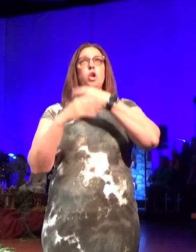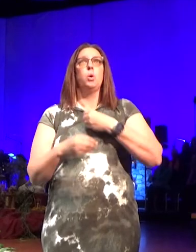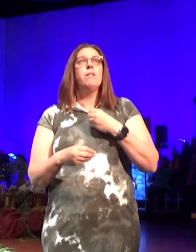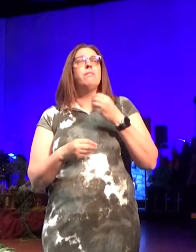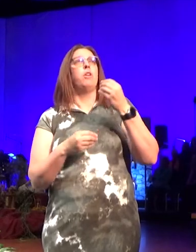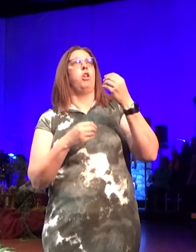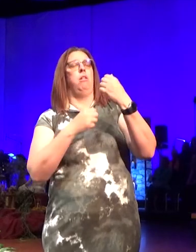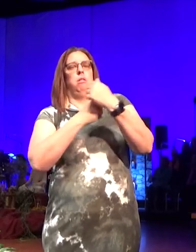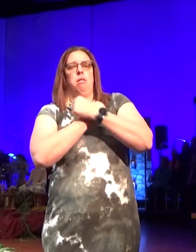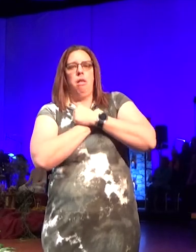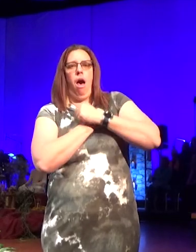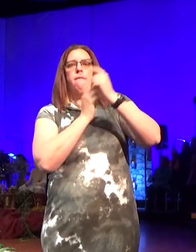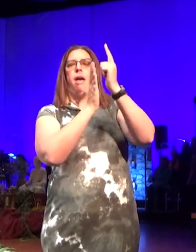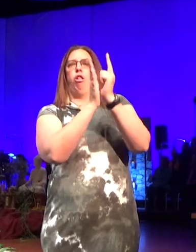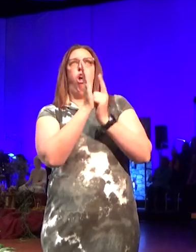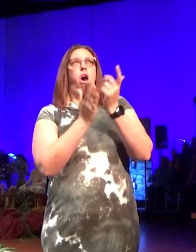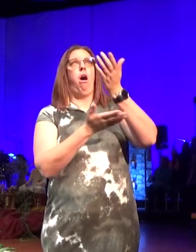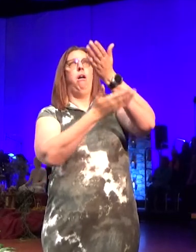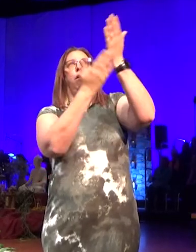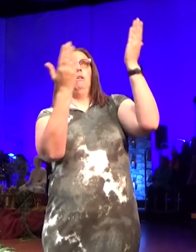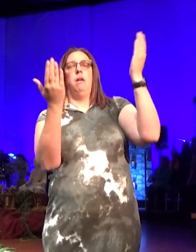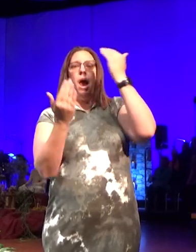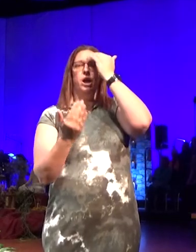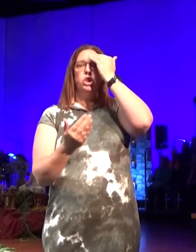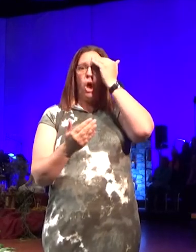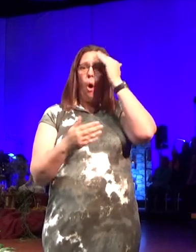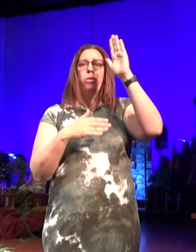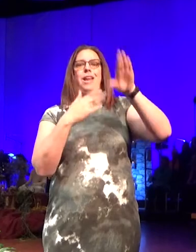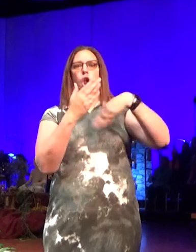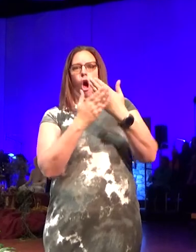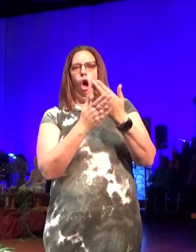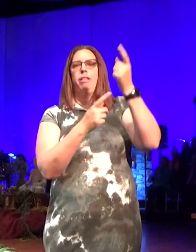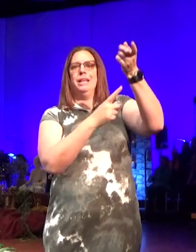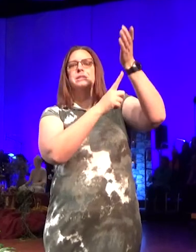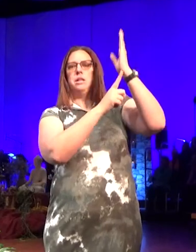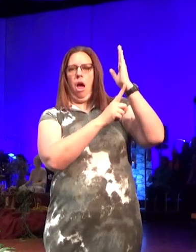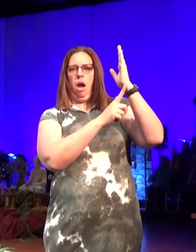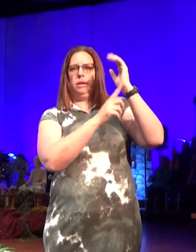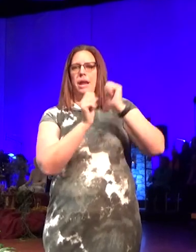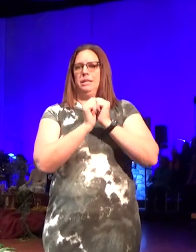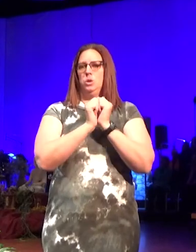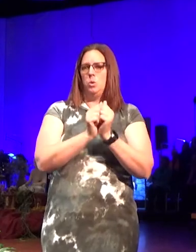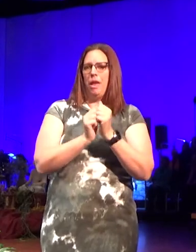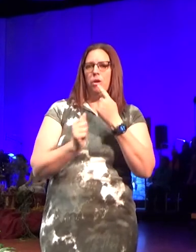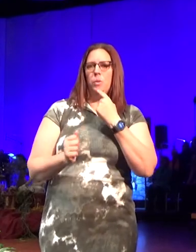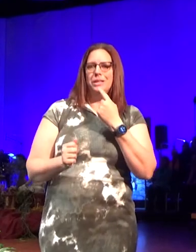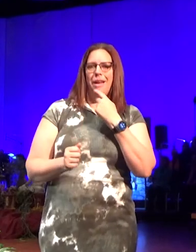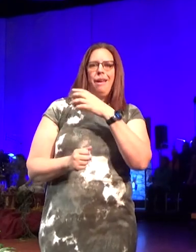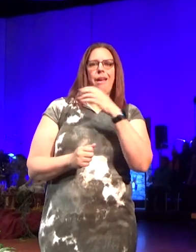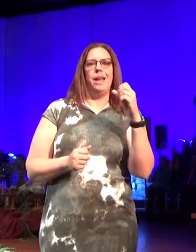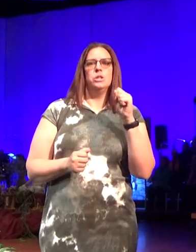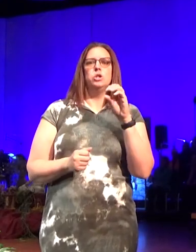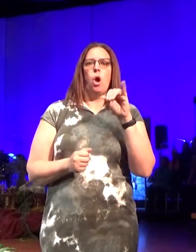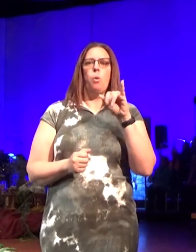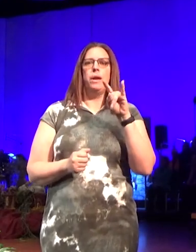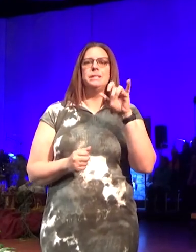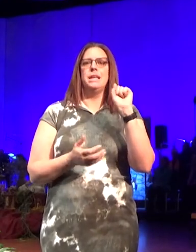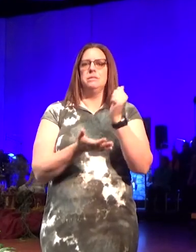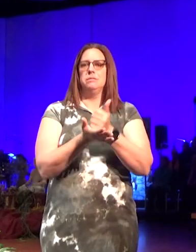is well because all is God. And together we say, and so it is.